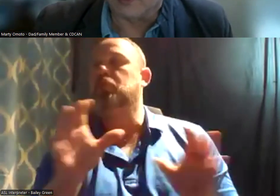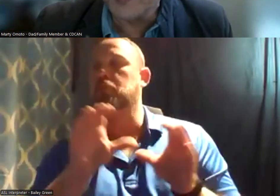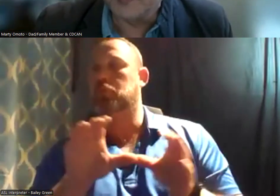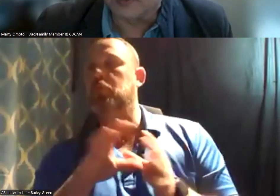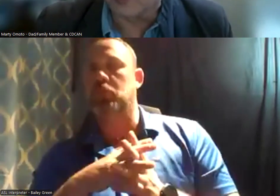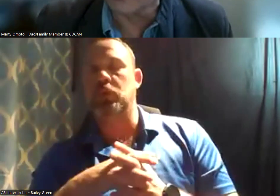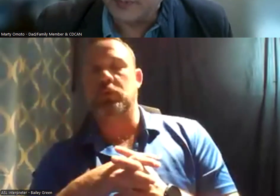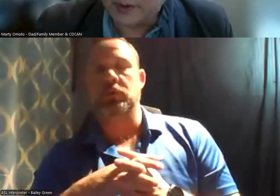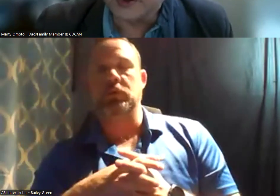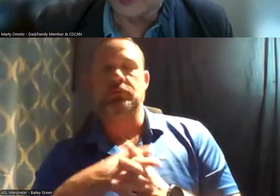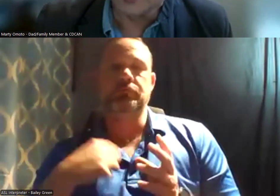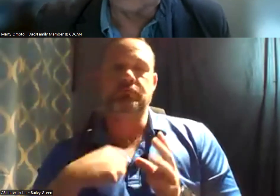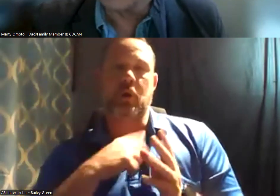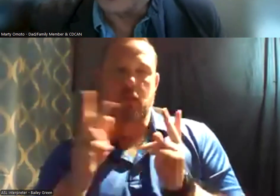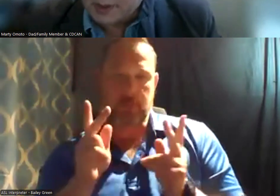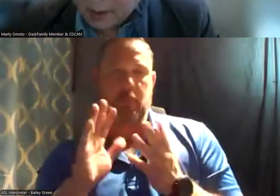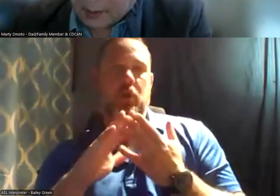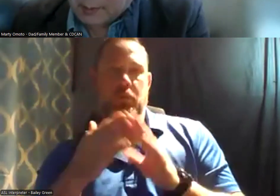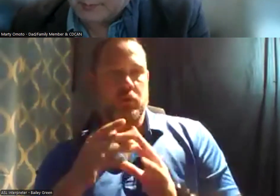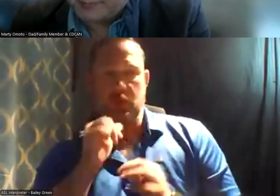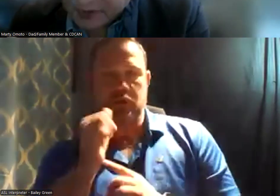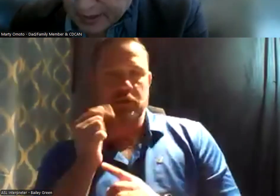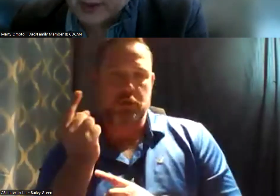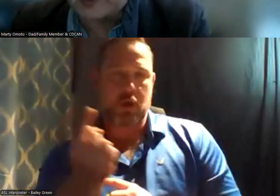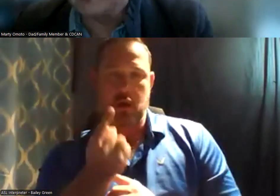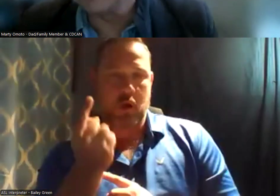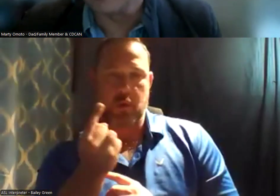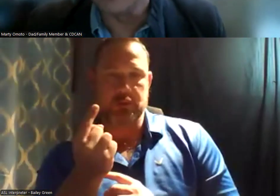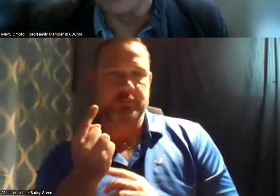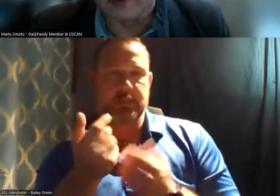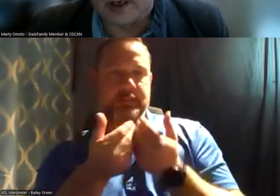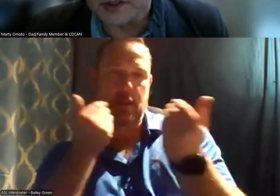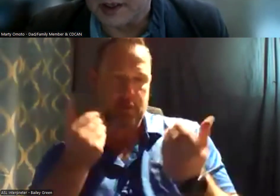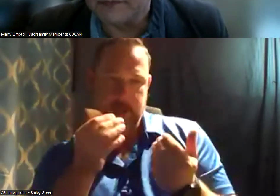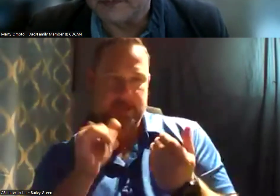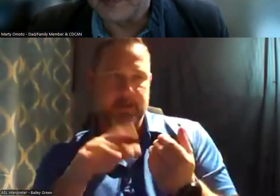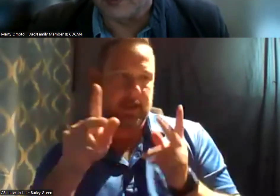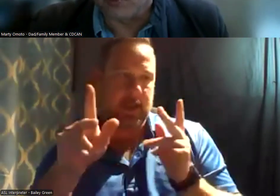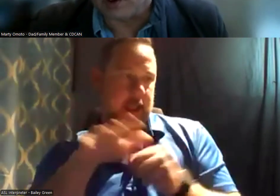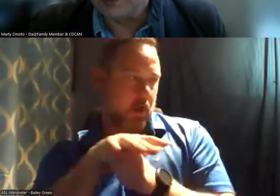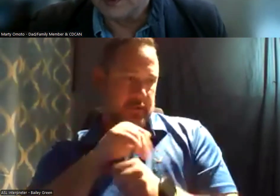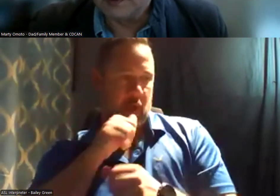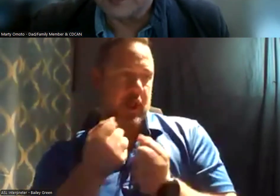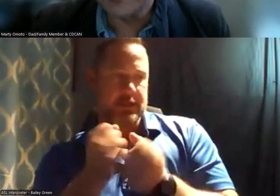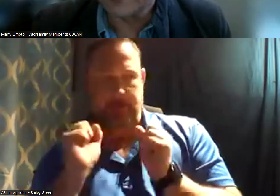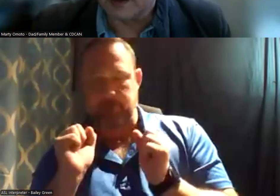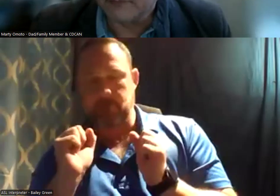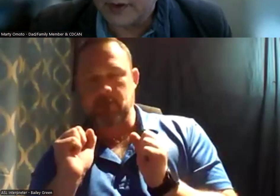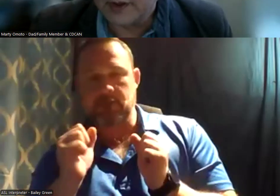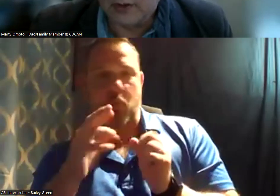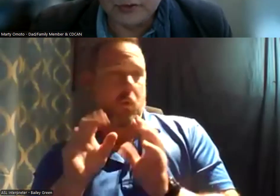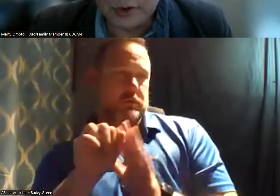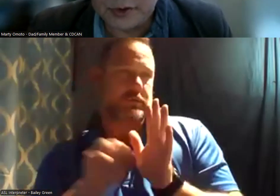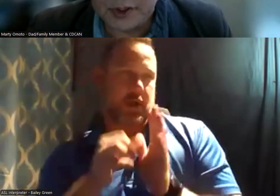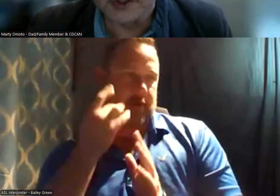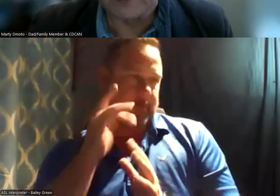And our people, our community should not always be segregated in areas that are not safe. Or the state of